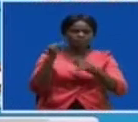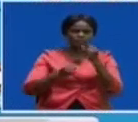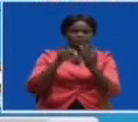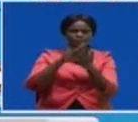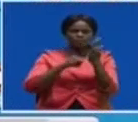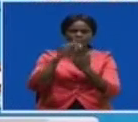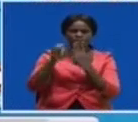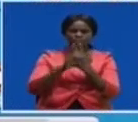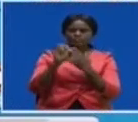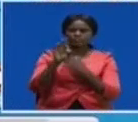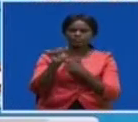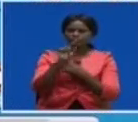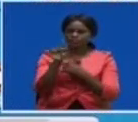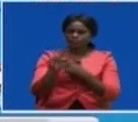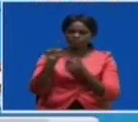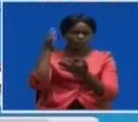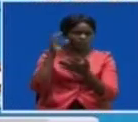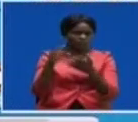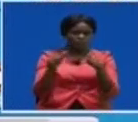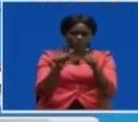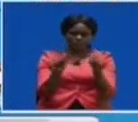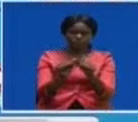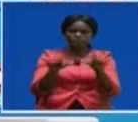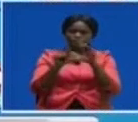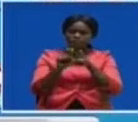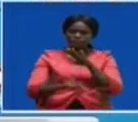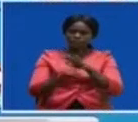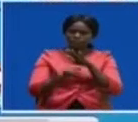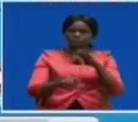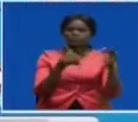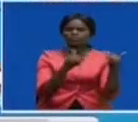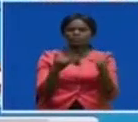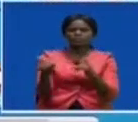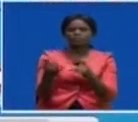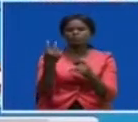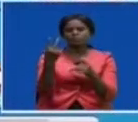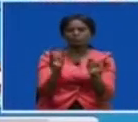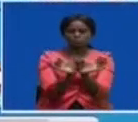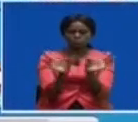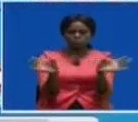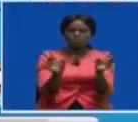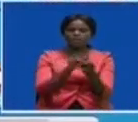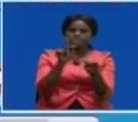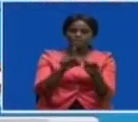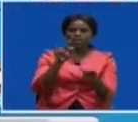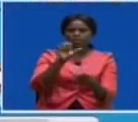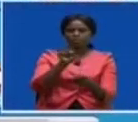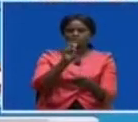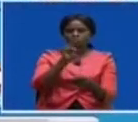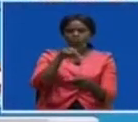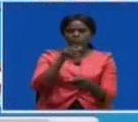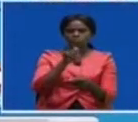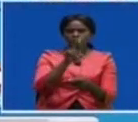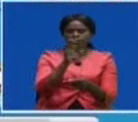June. The FAS General Secretary says the lower leagues will also play in 2 streams like the Super Division. And